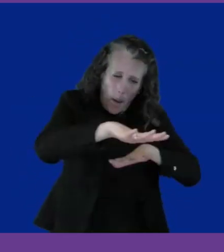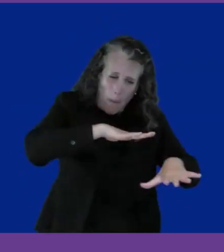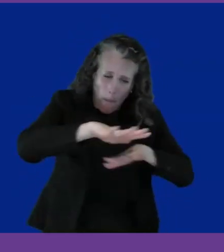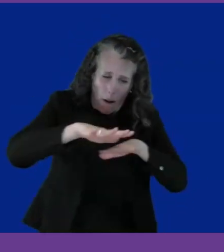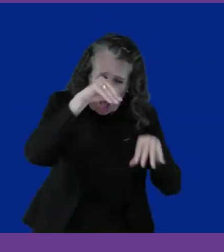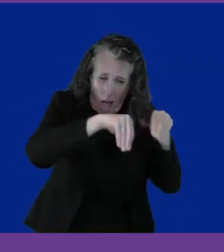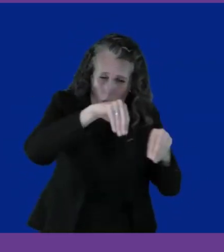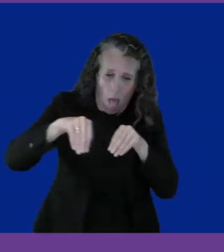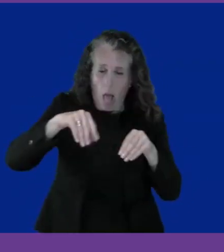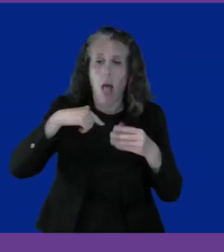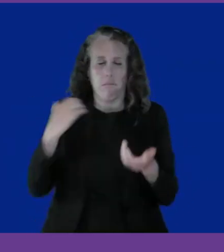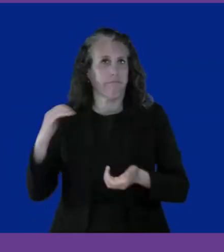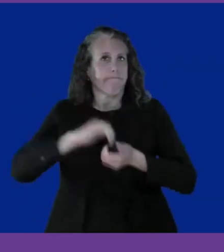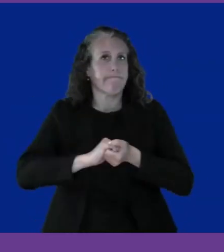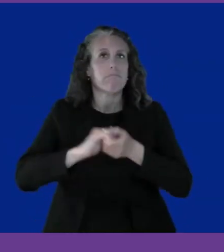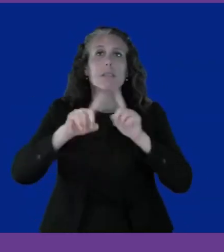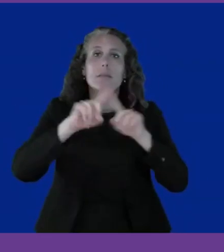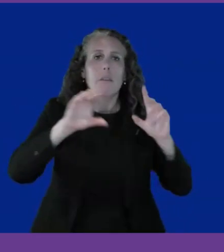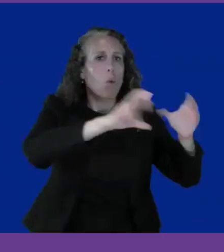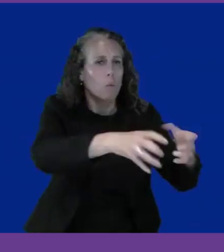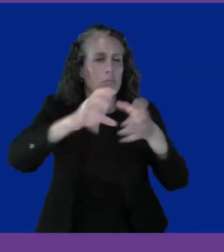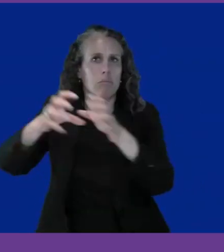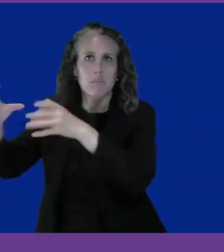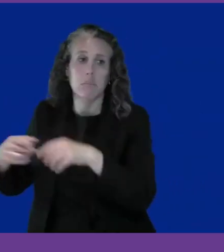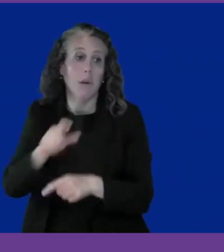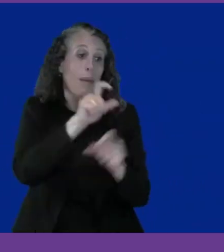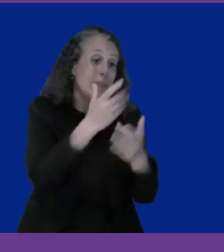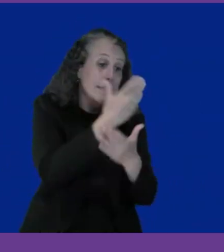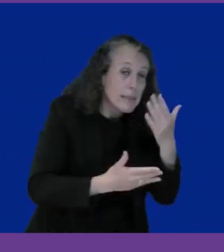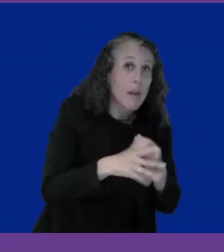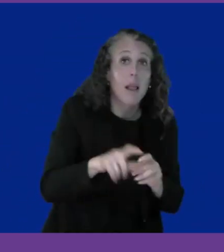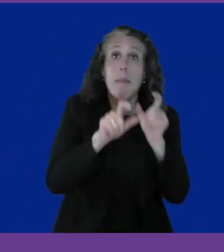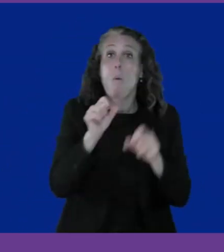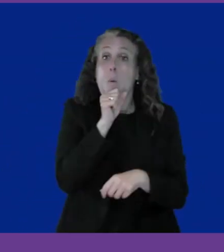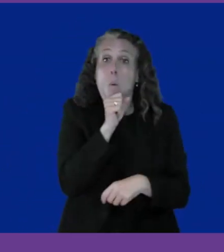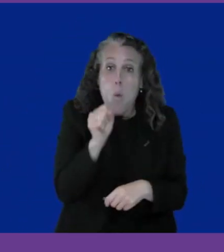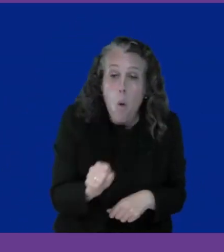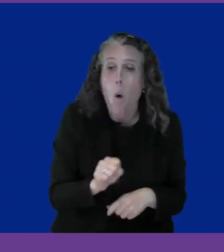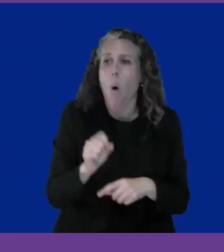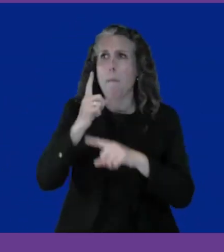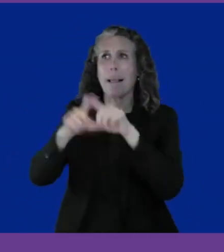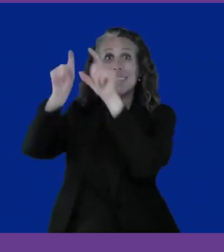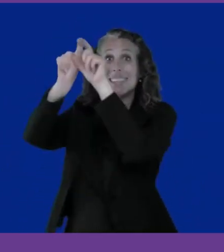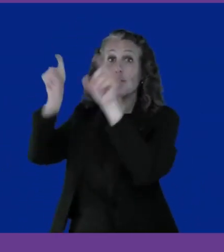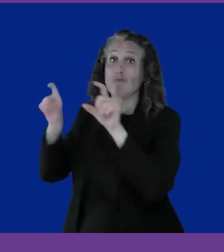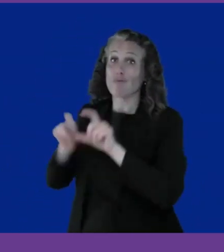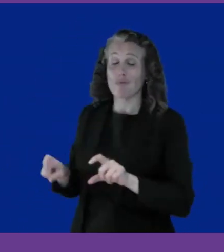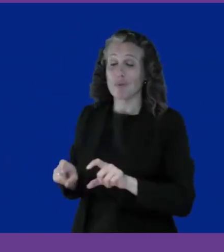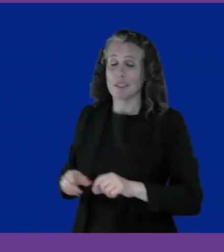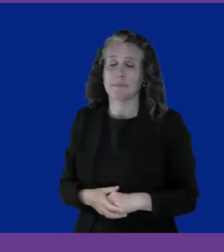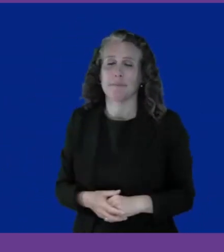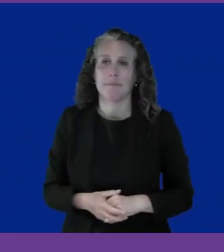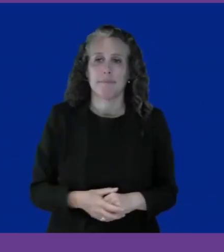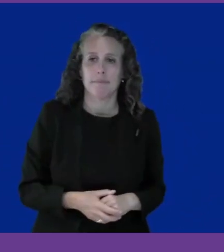the stakeholders, with persons with disabilities, older persons, but also the industry. It is there where